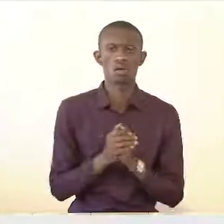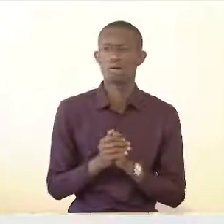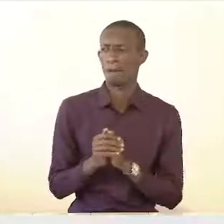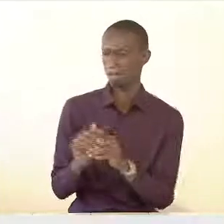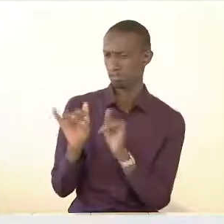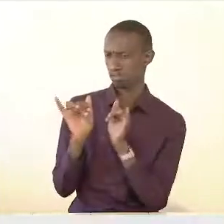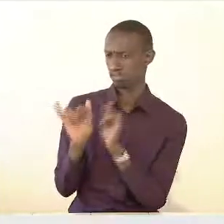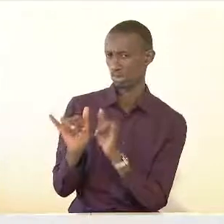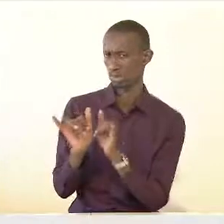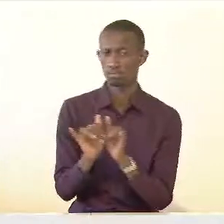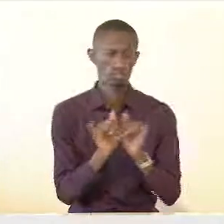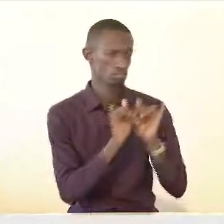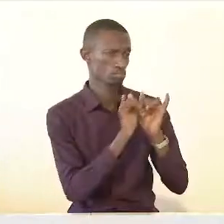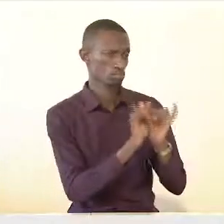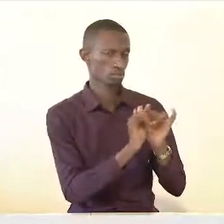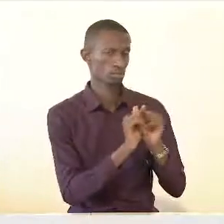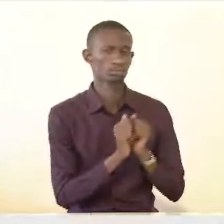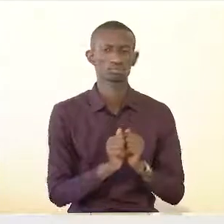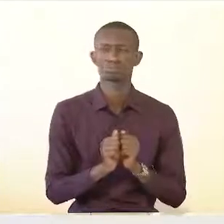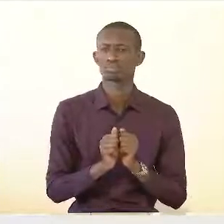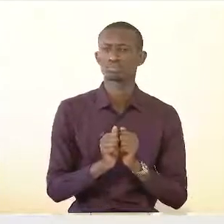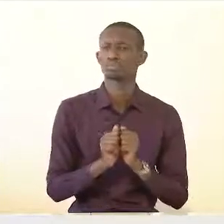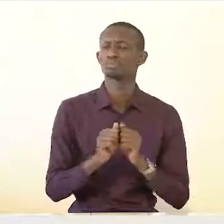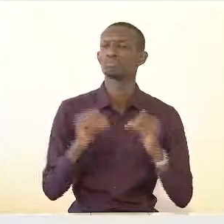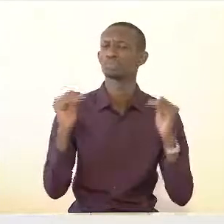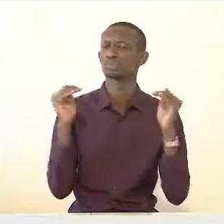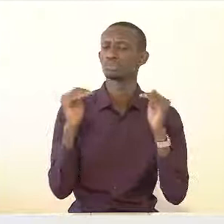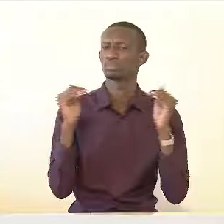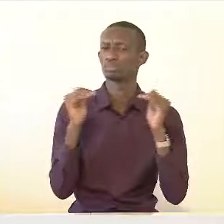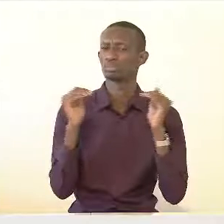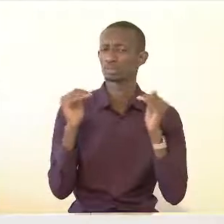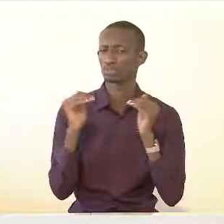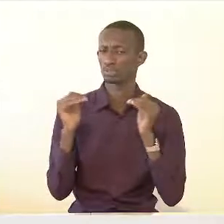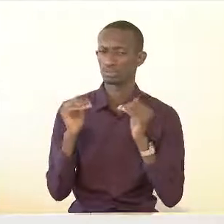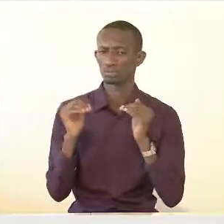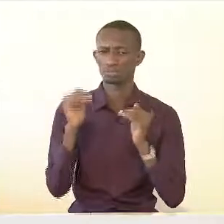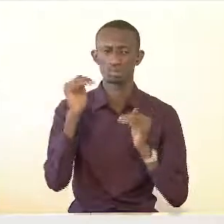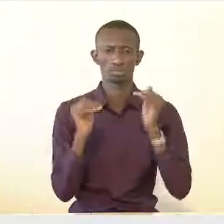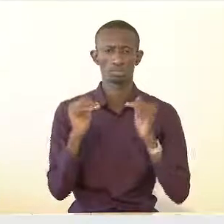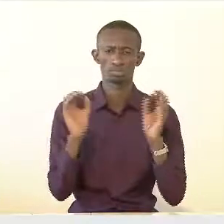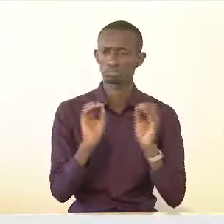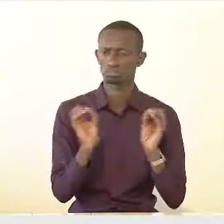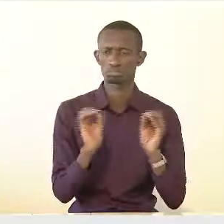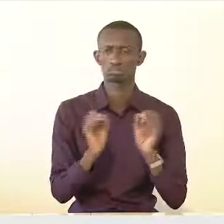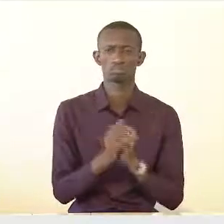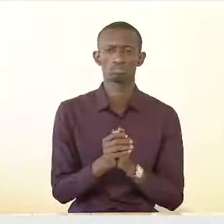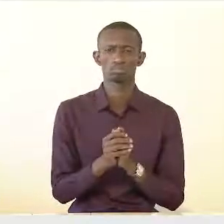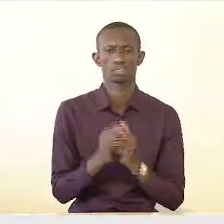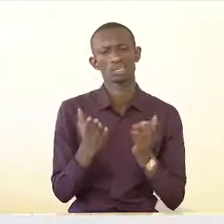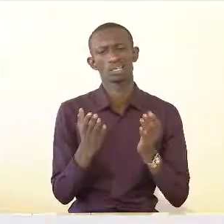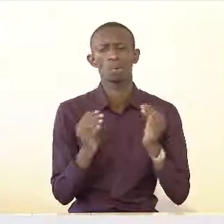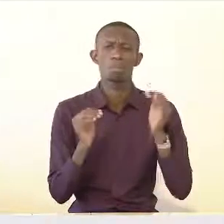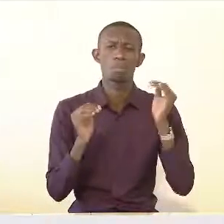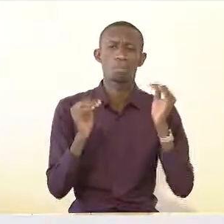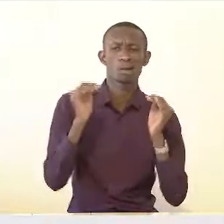more or less constant. So the temperature is needed to be maintained more or less constant. What does